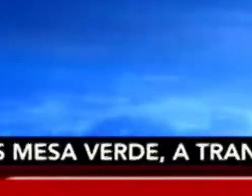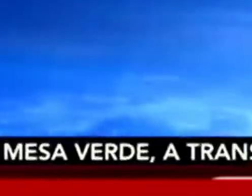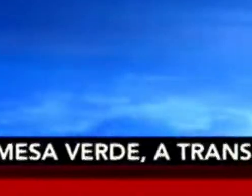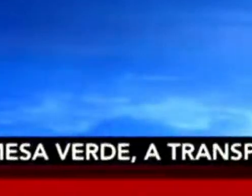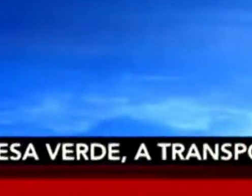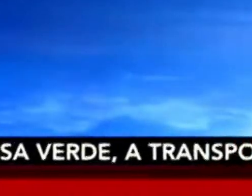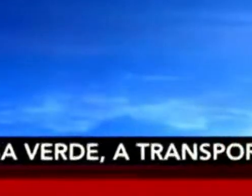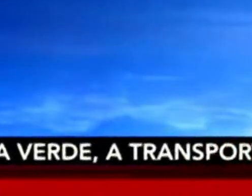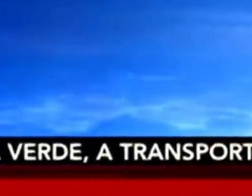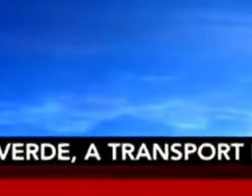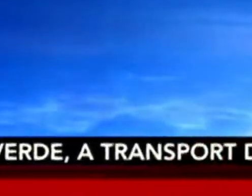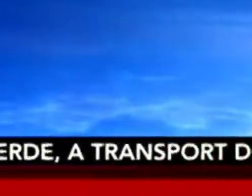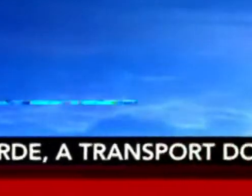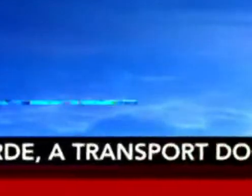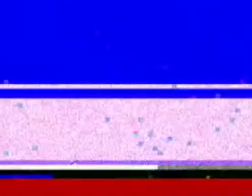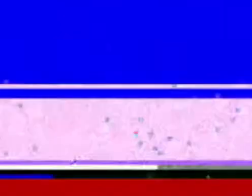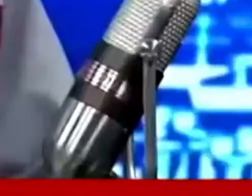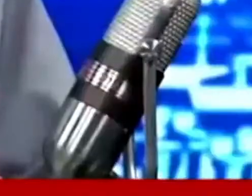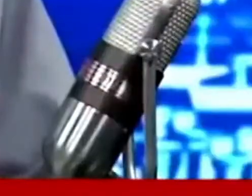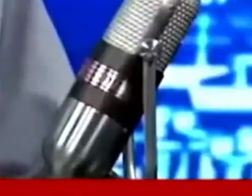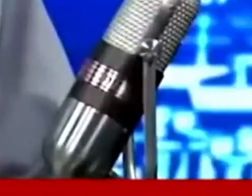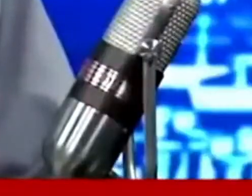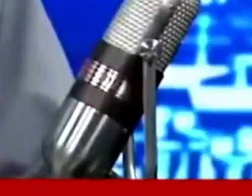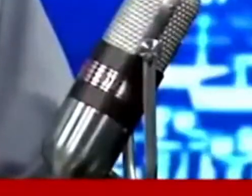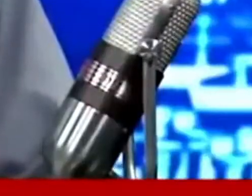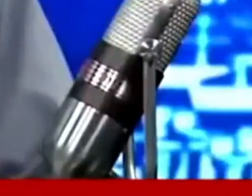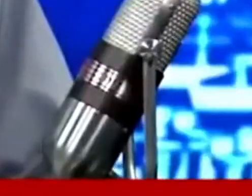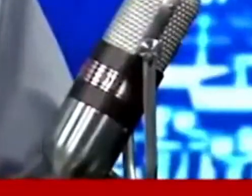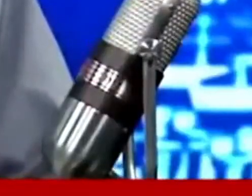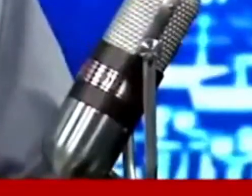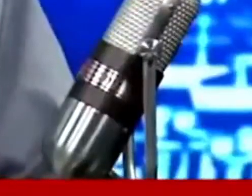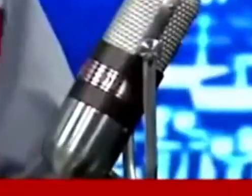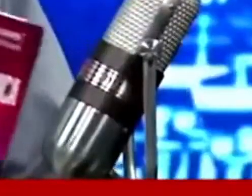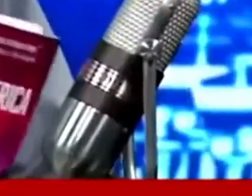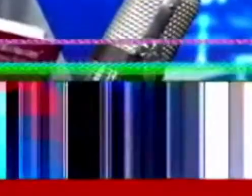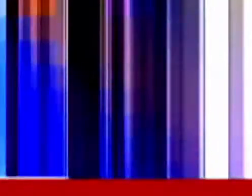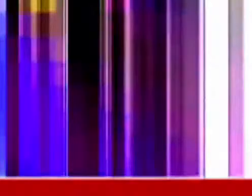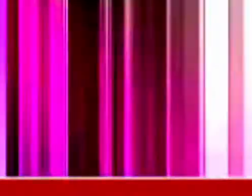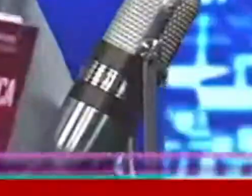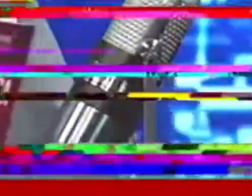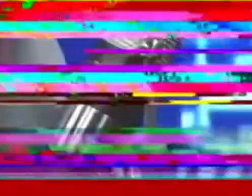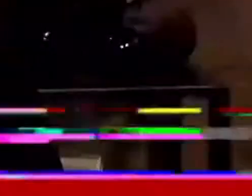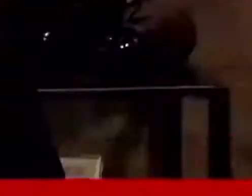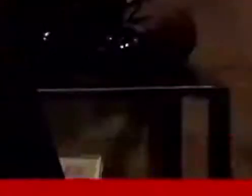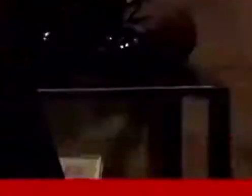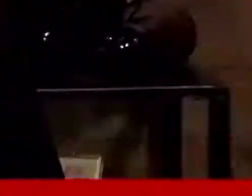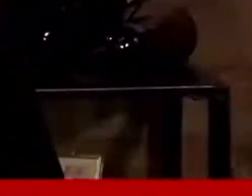now, best-selling author, creator of Hillary's America. He's been described as an influential